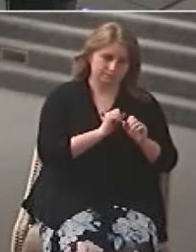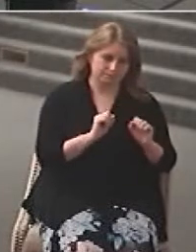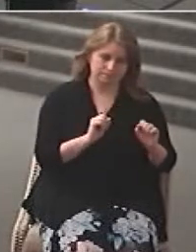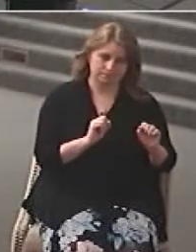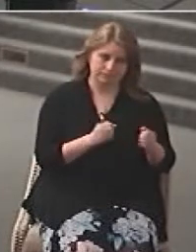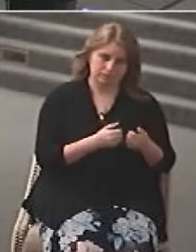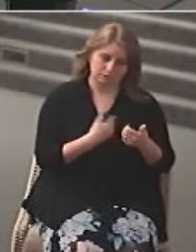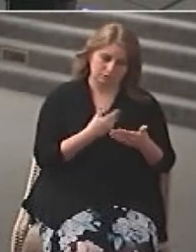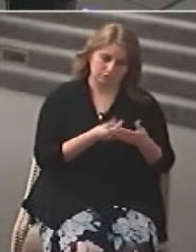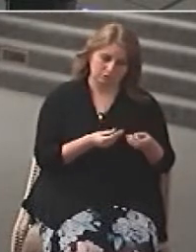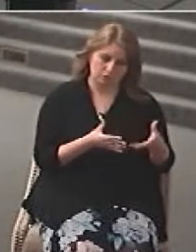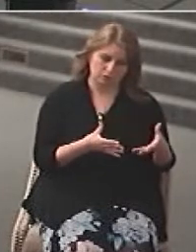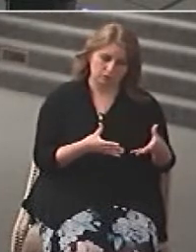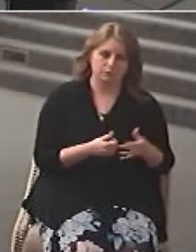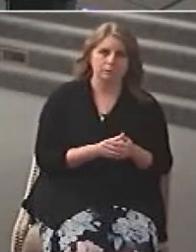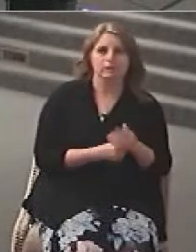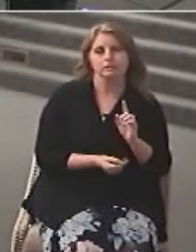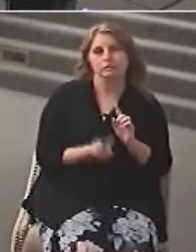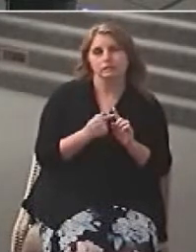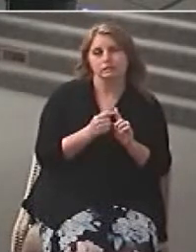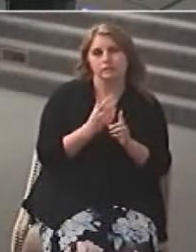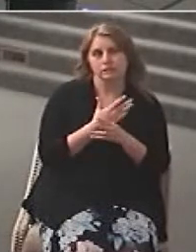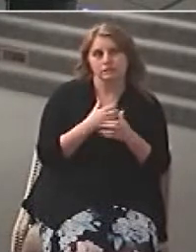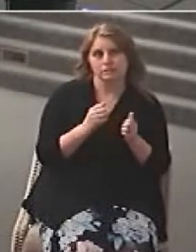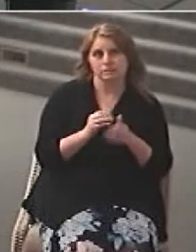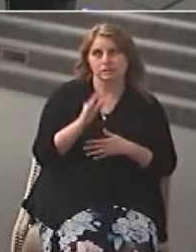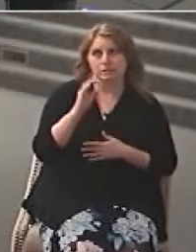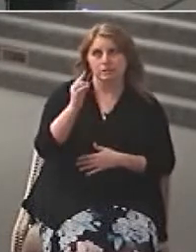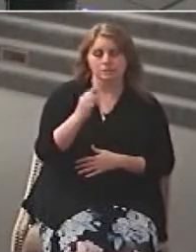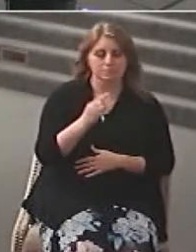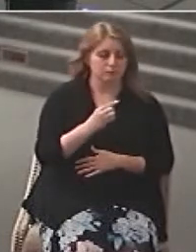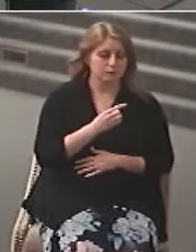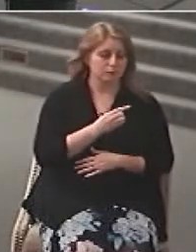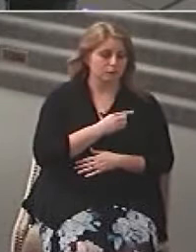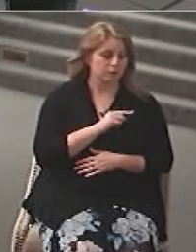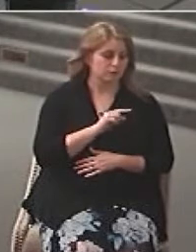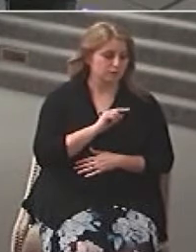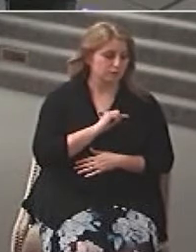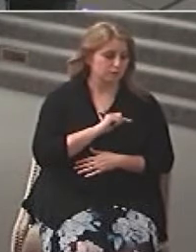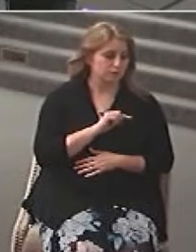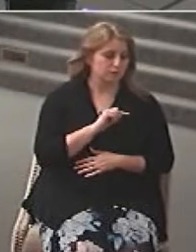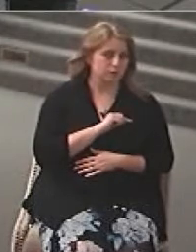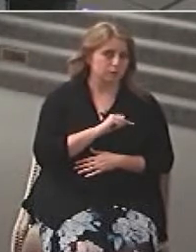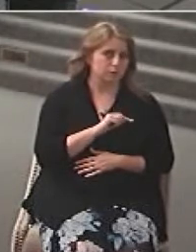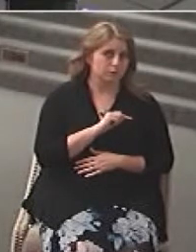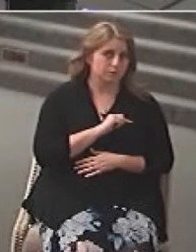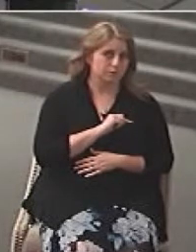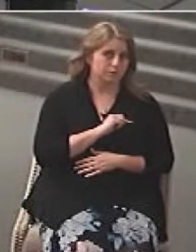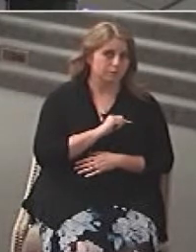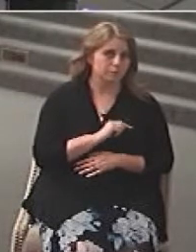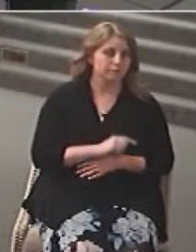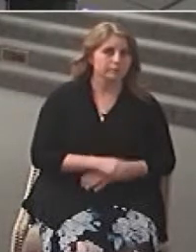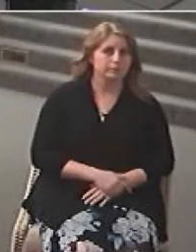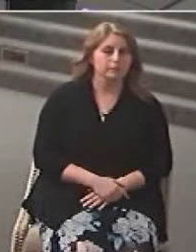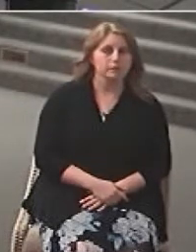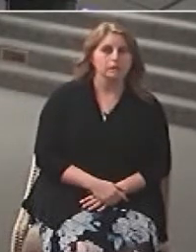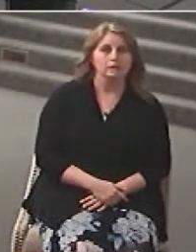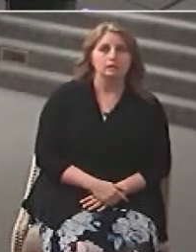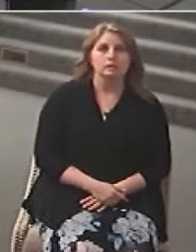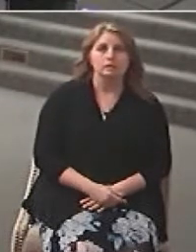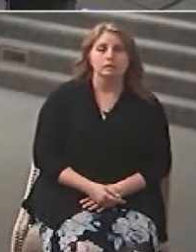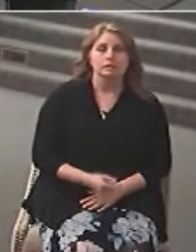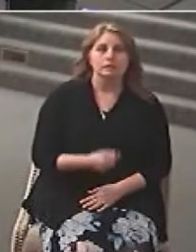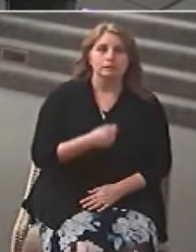unsaved, till the Savior came knocking at my heart. And